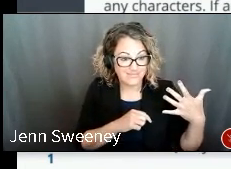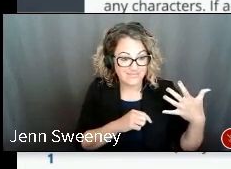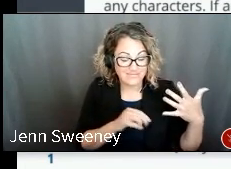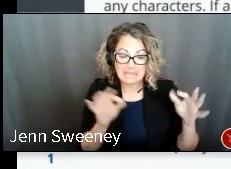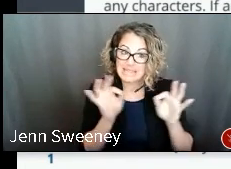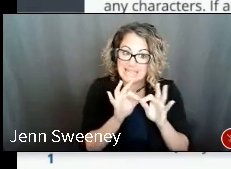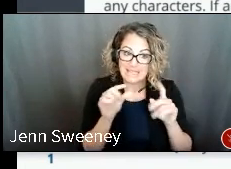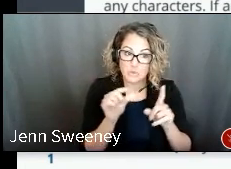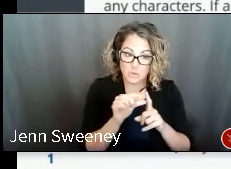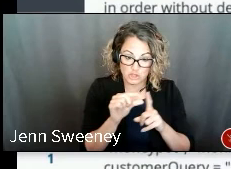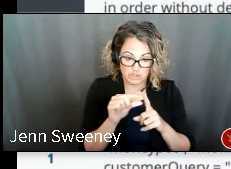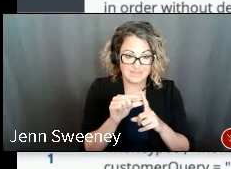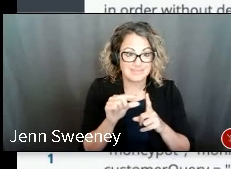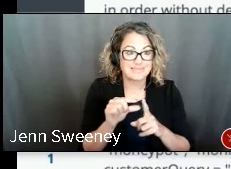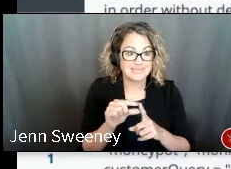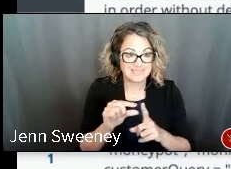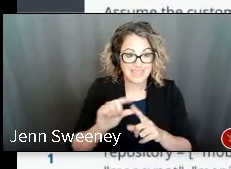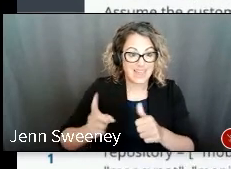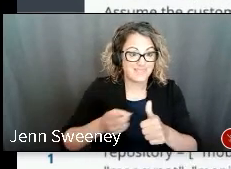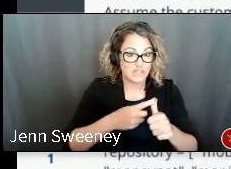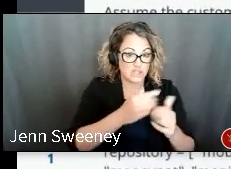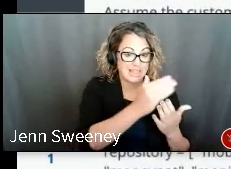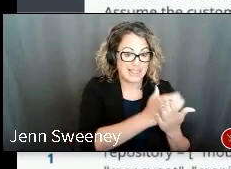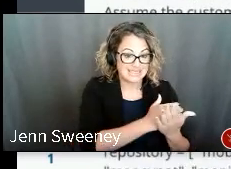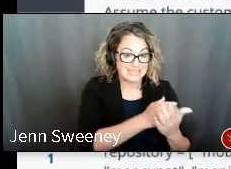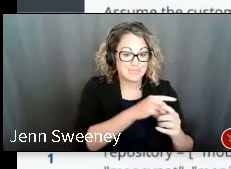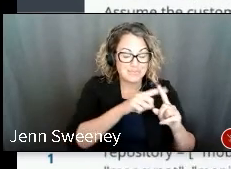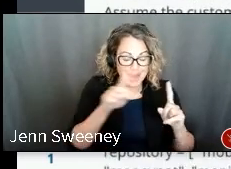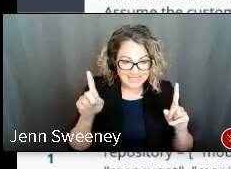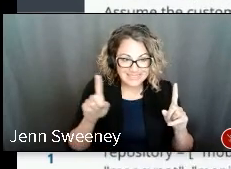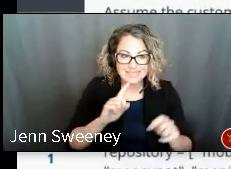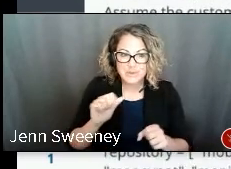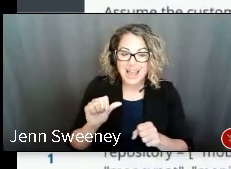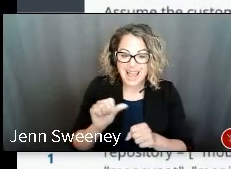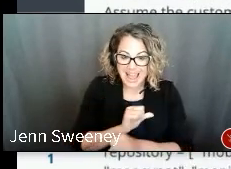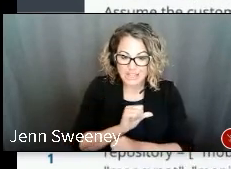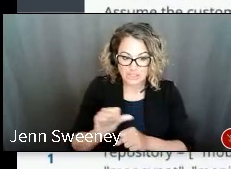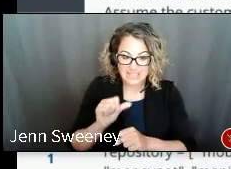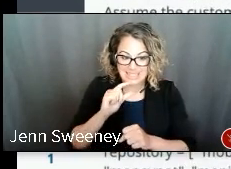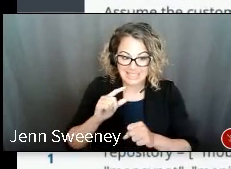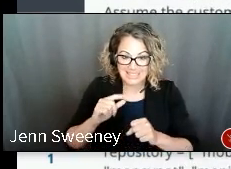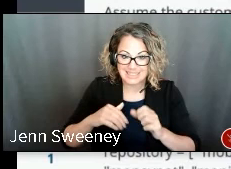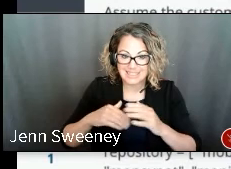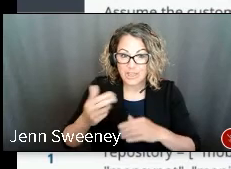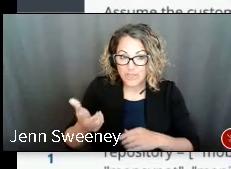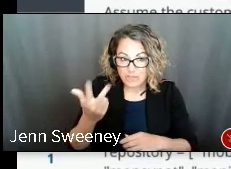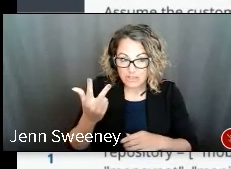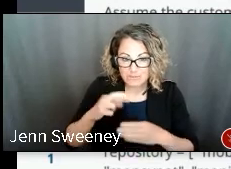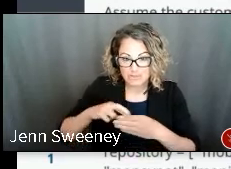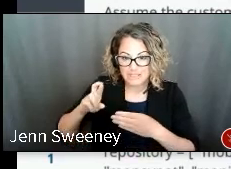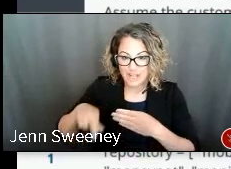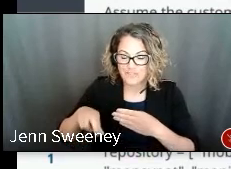keywords in the first list, but we actually need maximum of 3 results, which